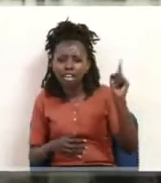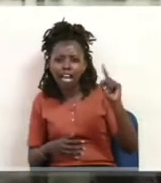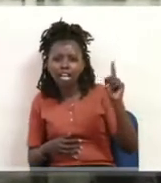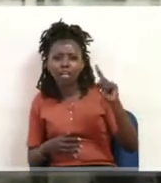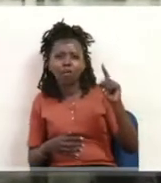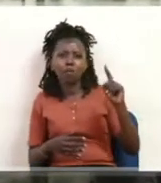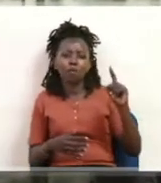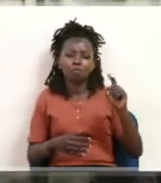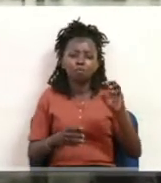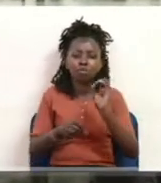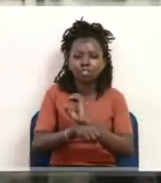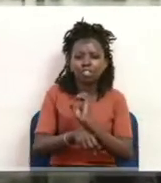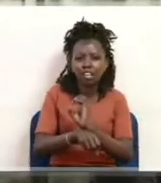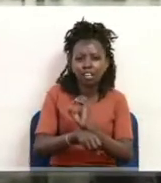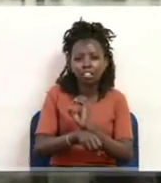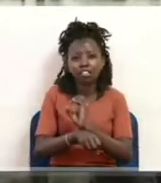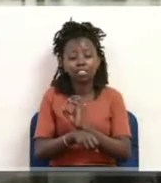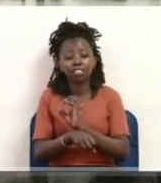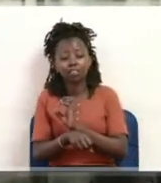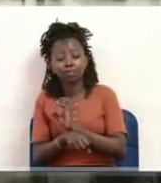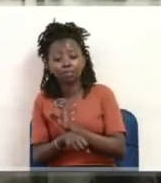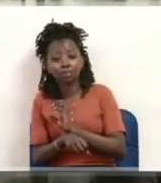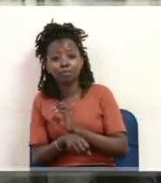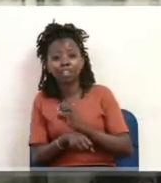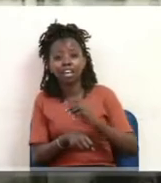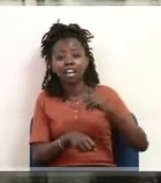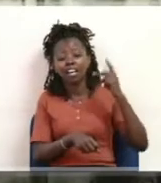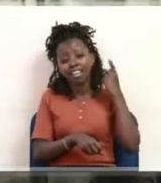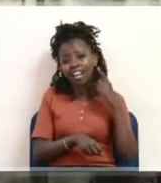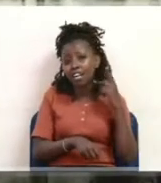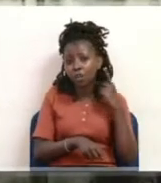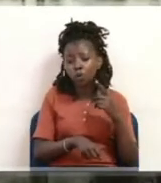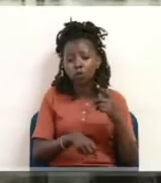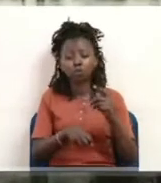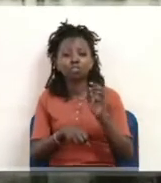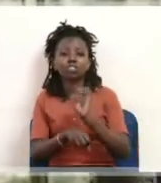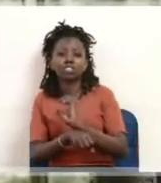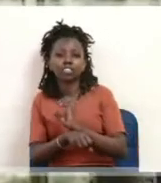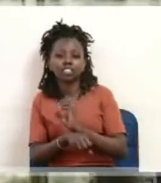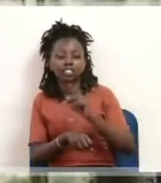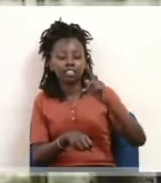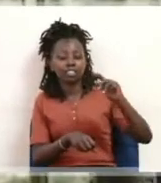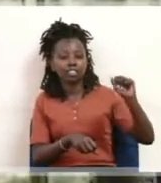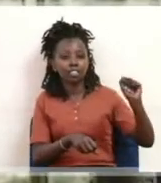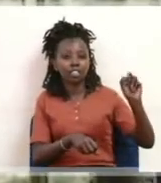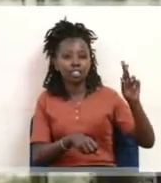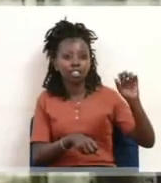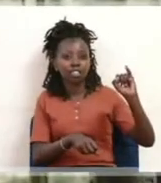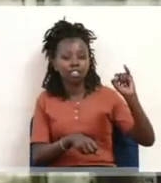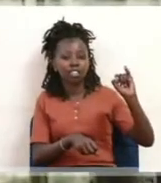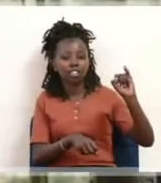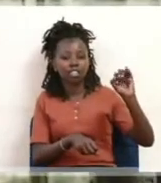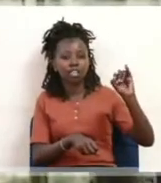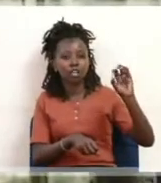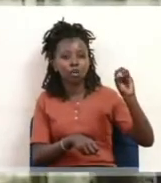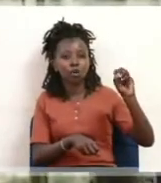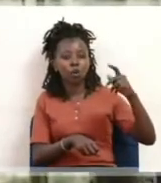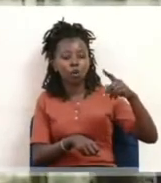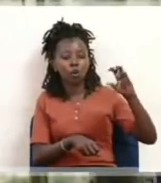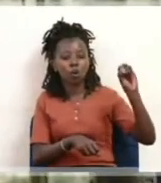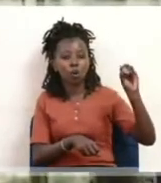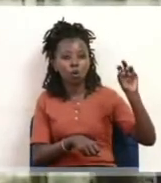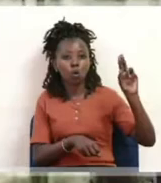Deliverance Church. We have those feelings of Gikomba Pefa Church. Those revivals, great meetings happening in Uhuru. But you know what, Uhuru Park, you know